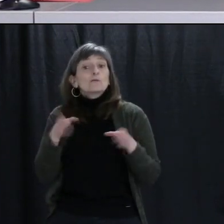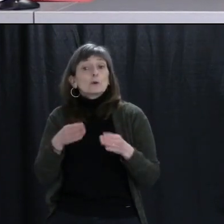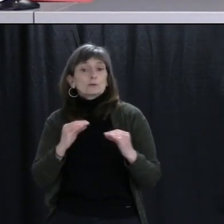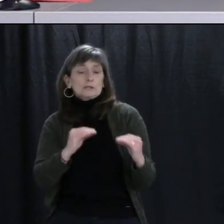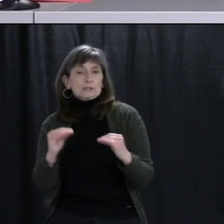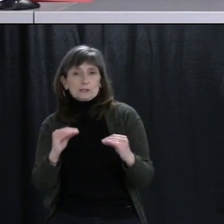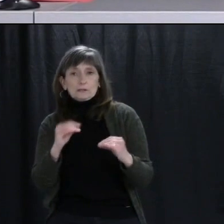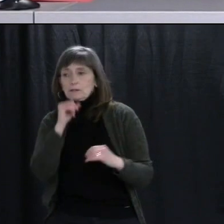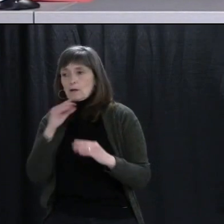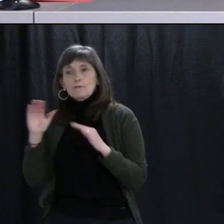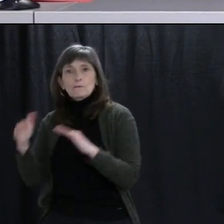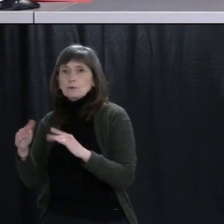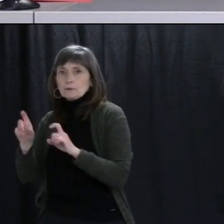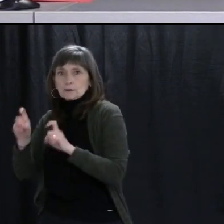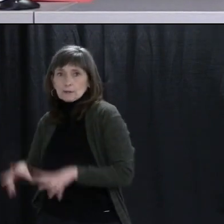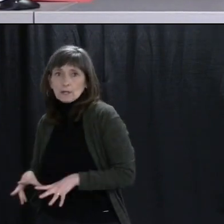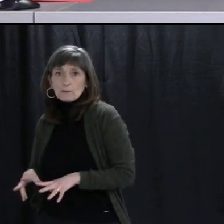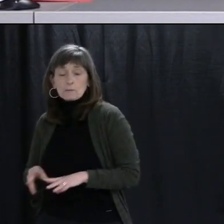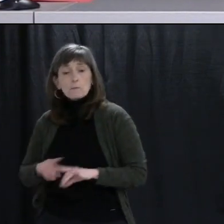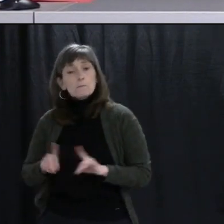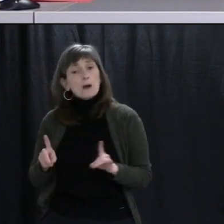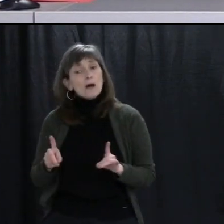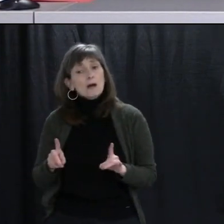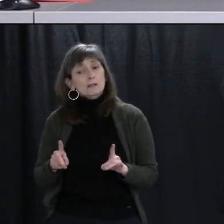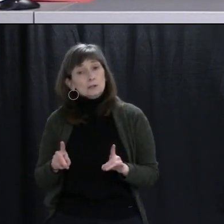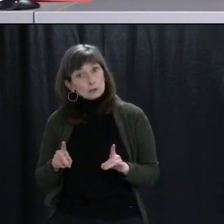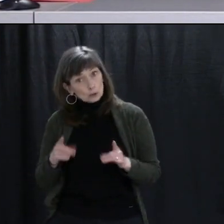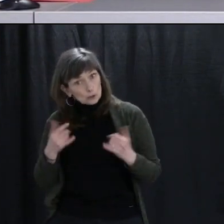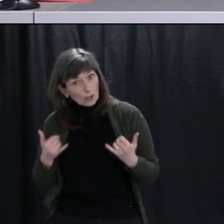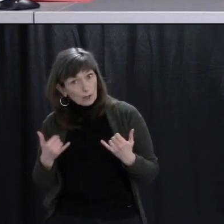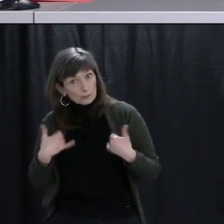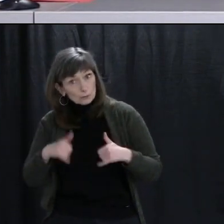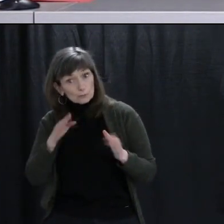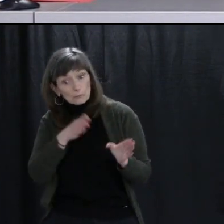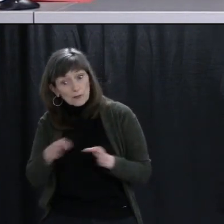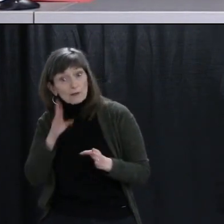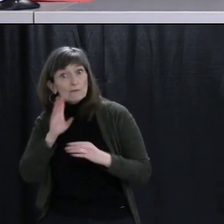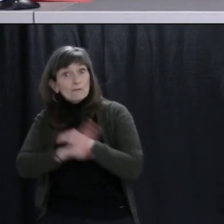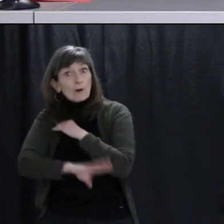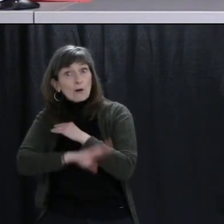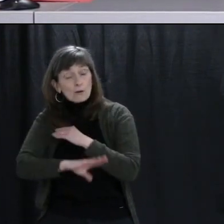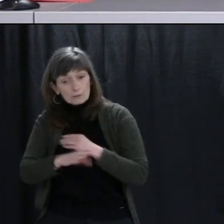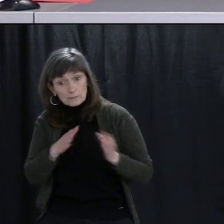classes in the fall as well? Have we started planning that far ahead in terms of contingency?